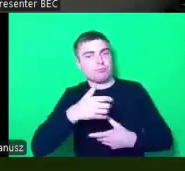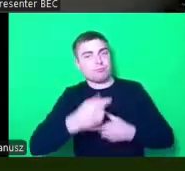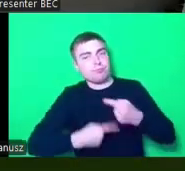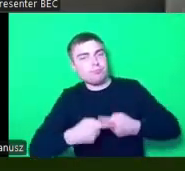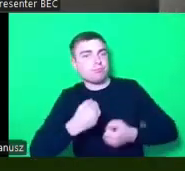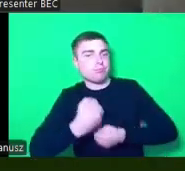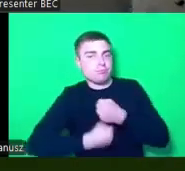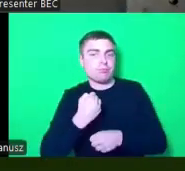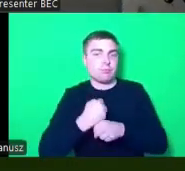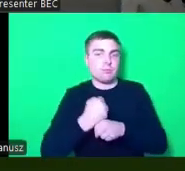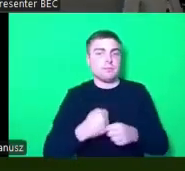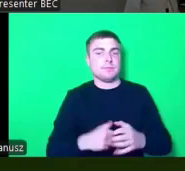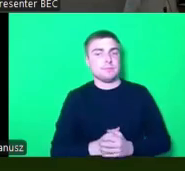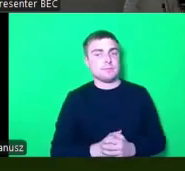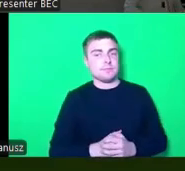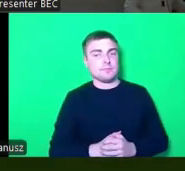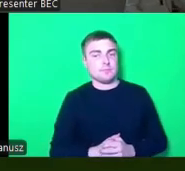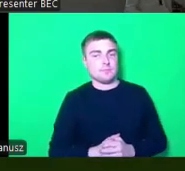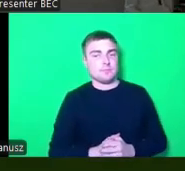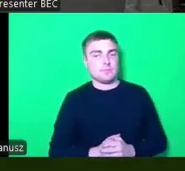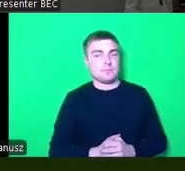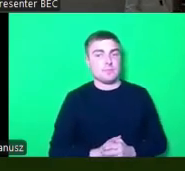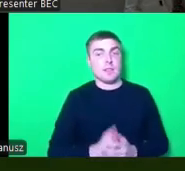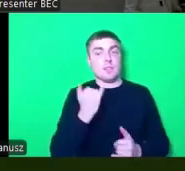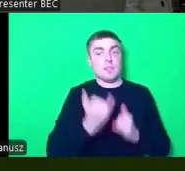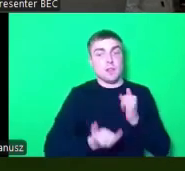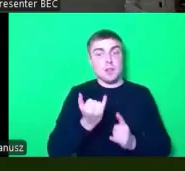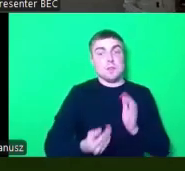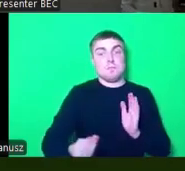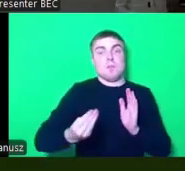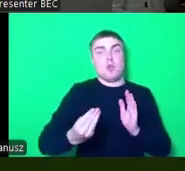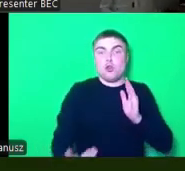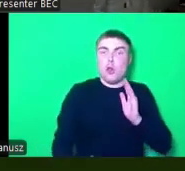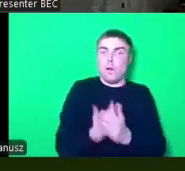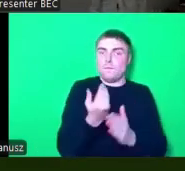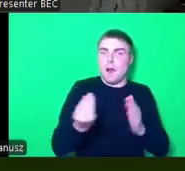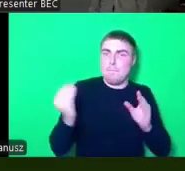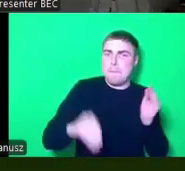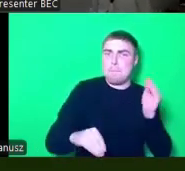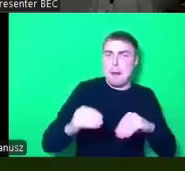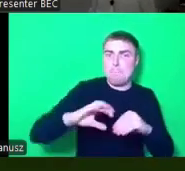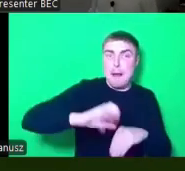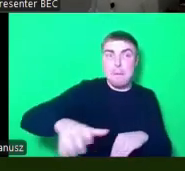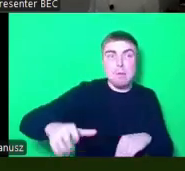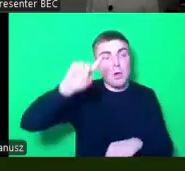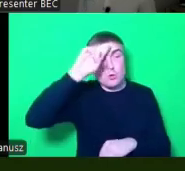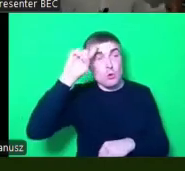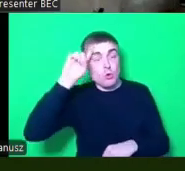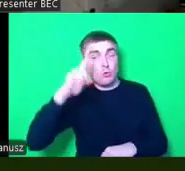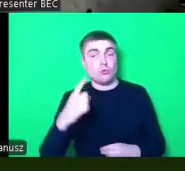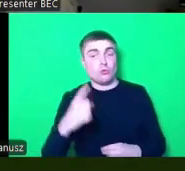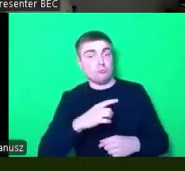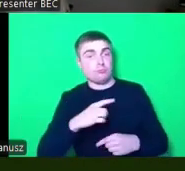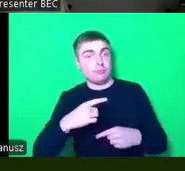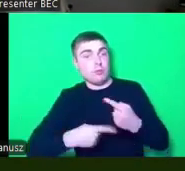or 3 species and then the productivity goes up, but yeah, it levels to a certain asymptote. But you